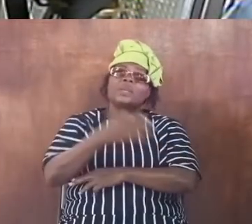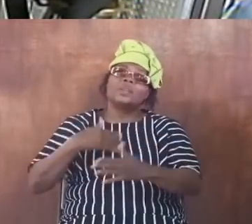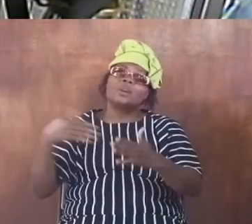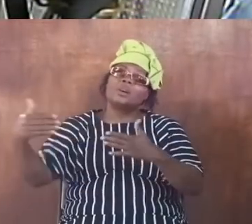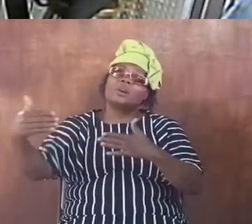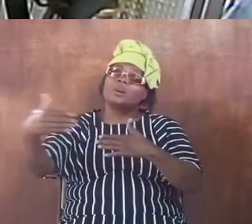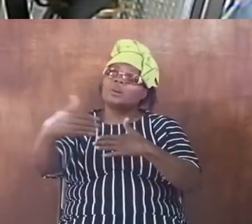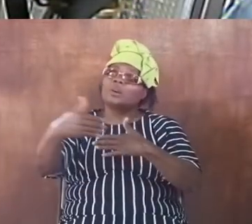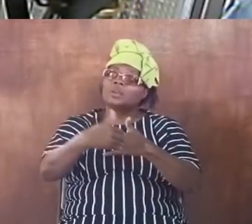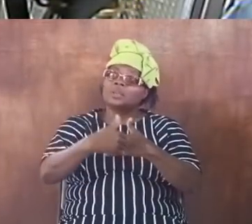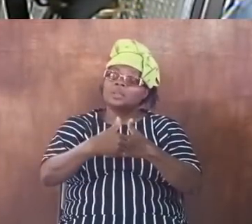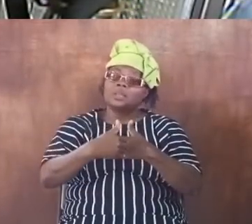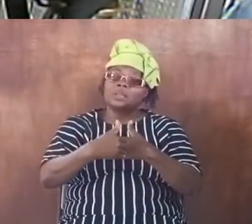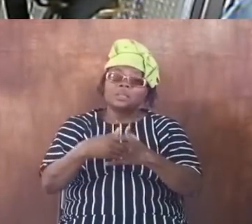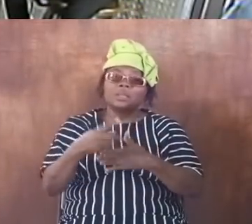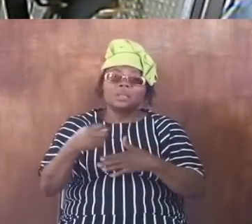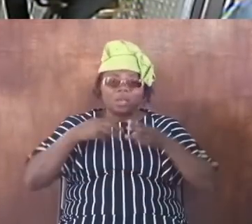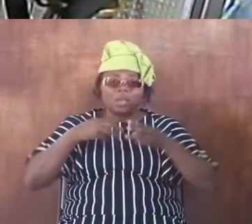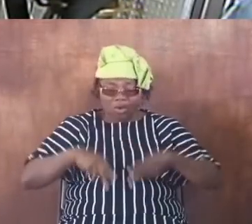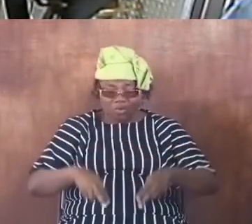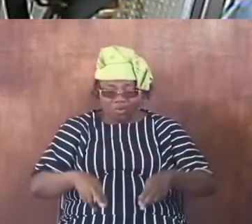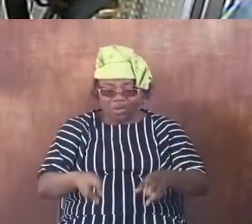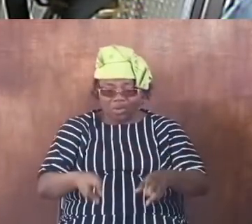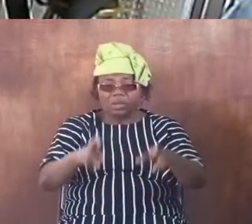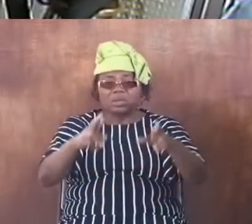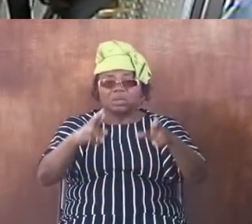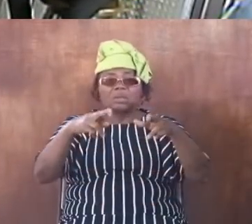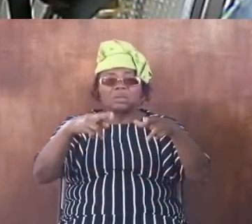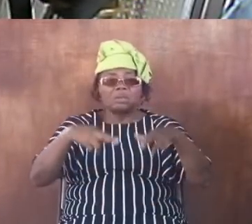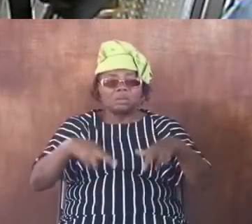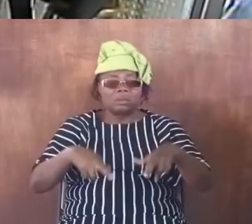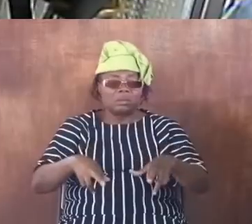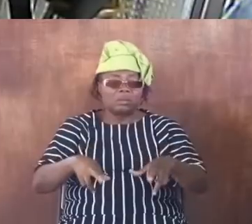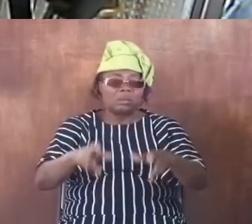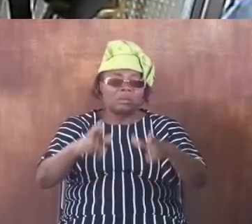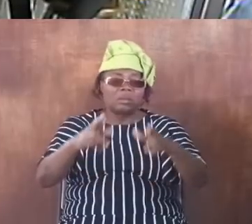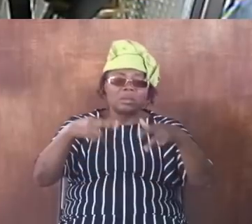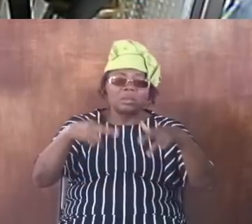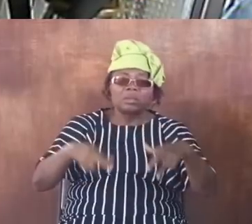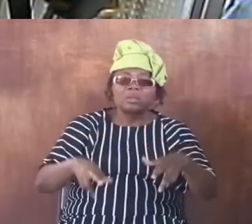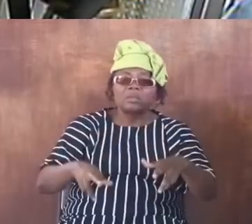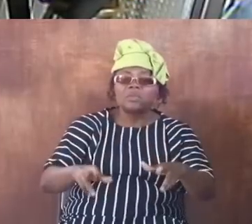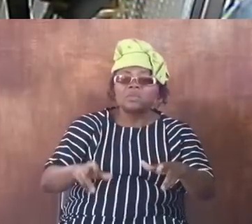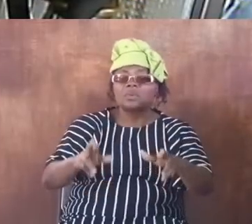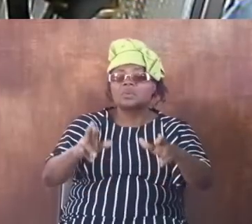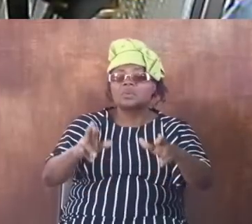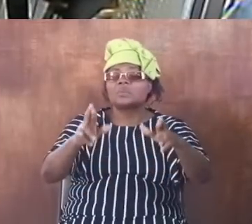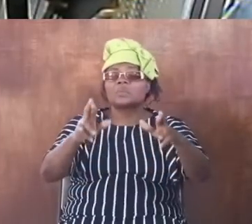beyond the reach.